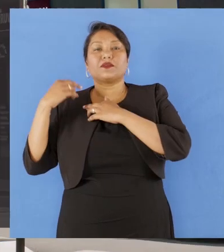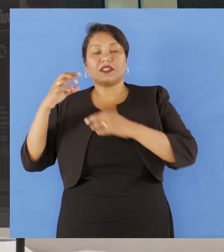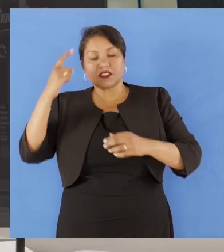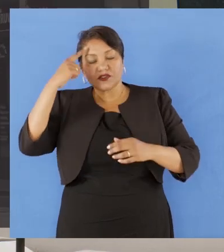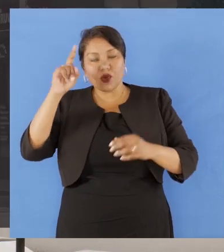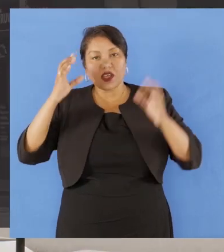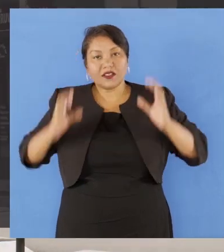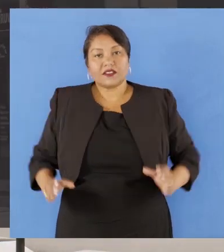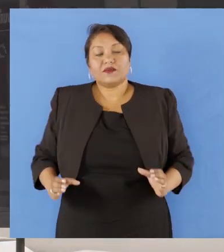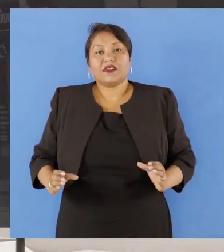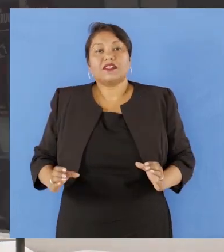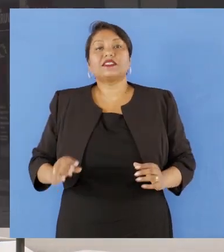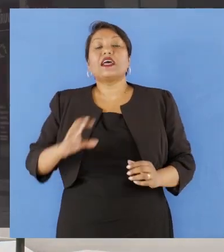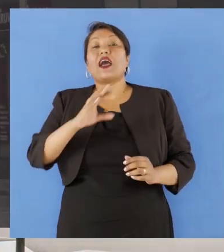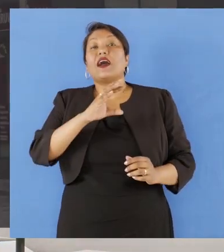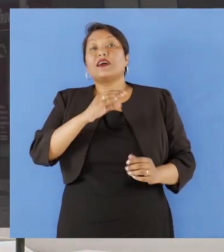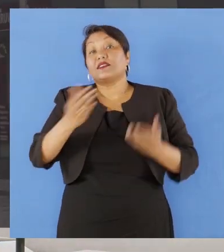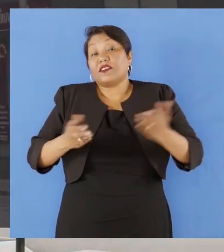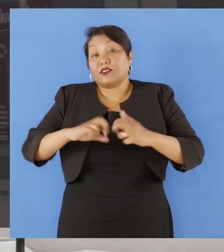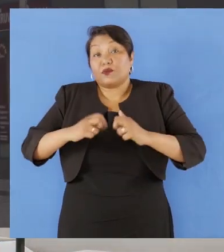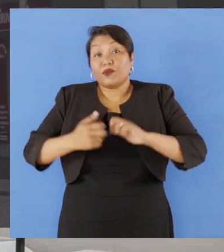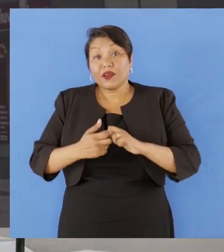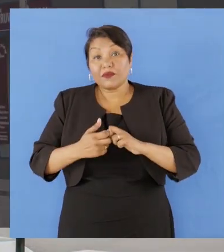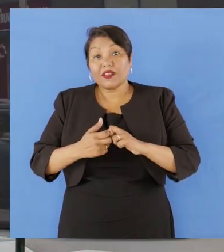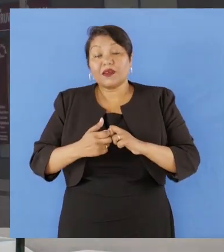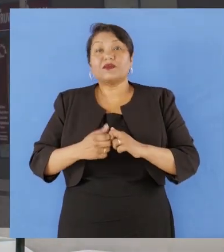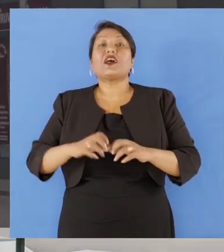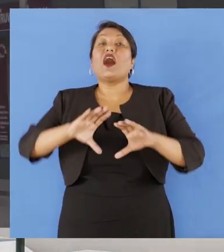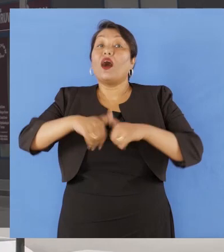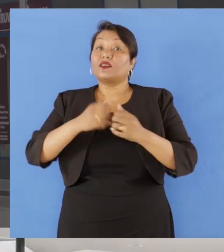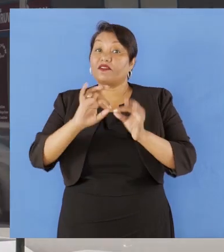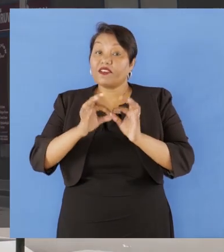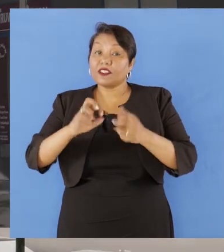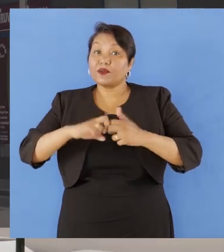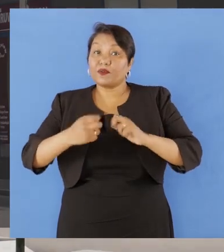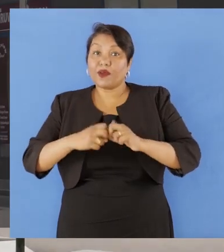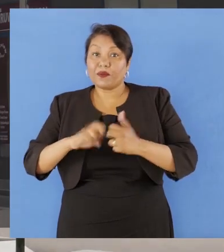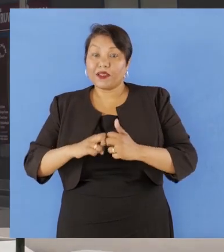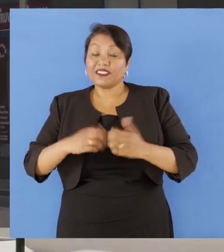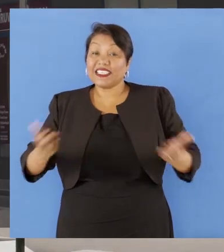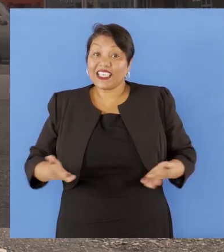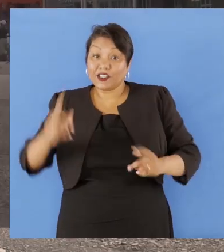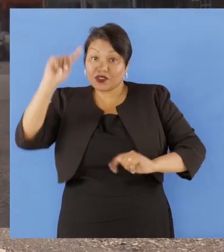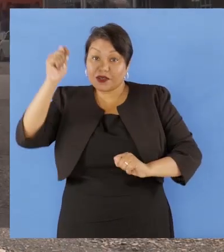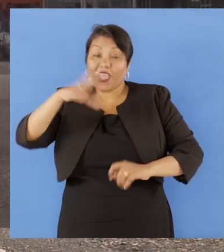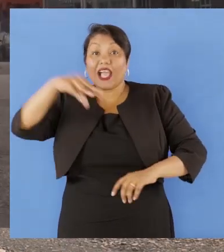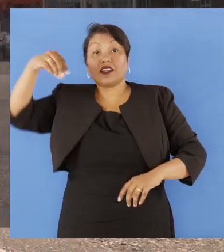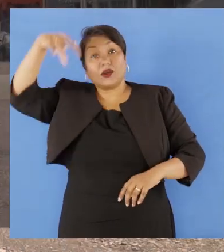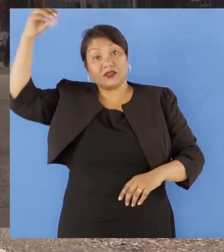and responsibilities of the consumer, service-related challenges, resolution methods both locally